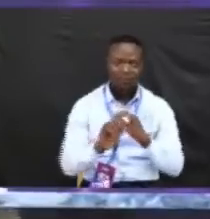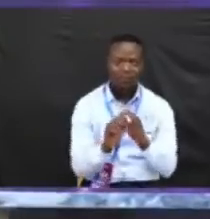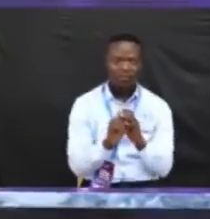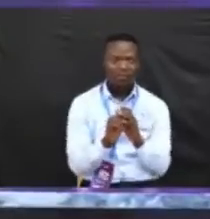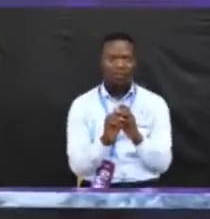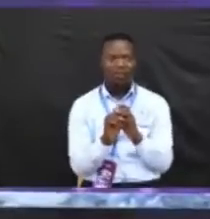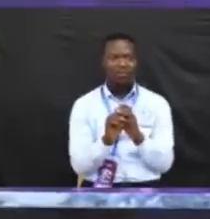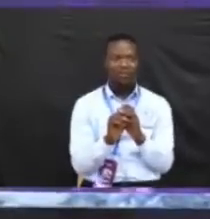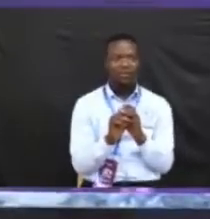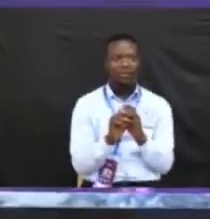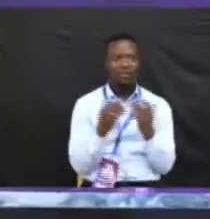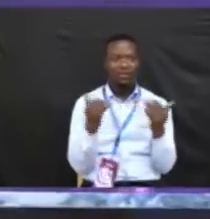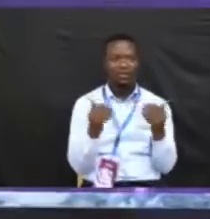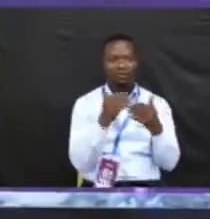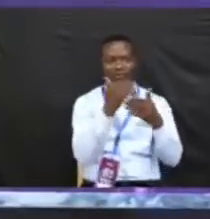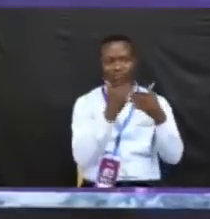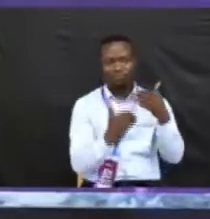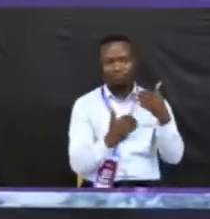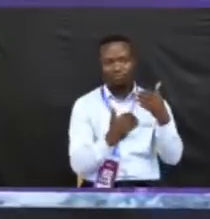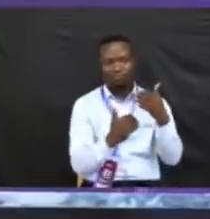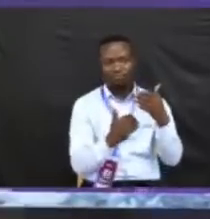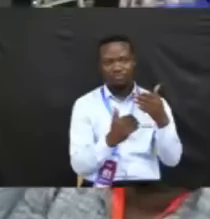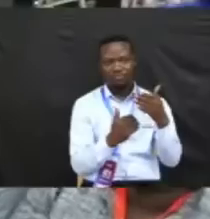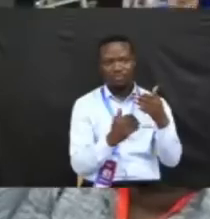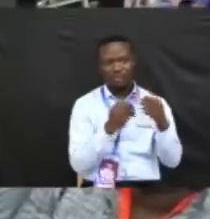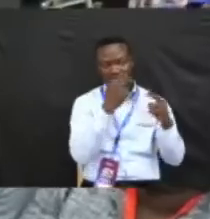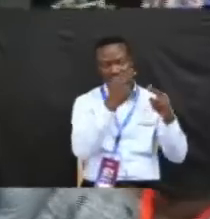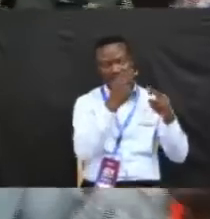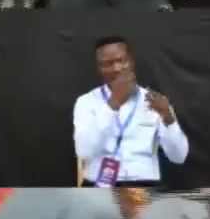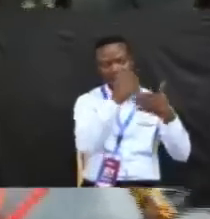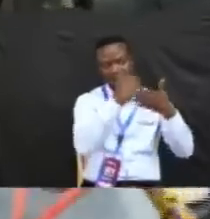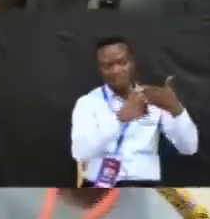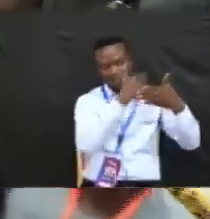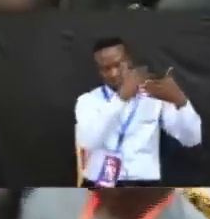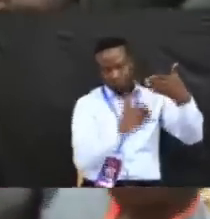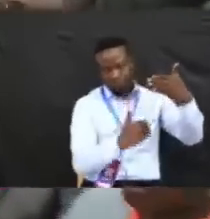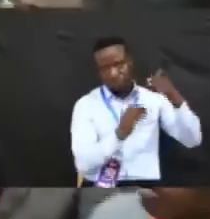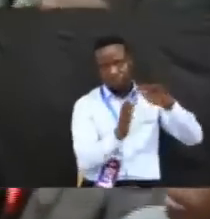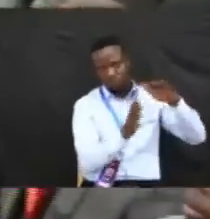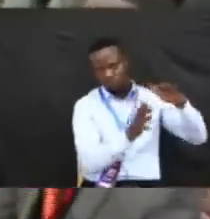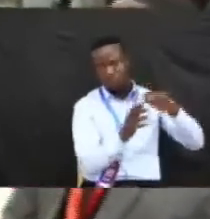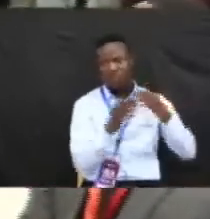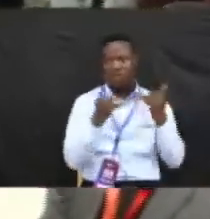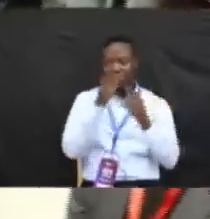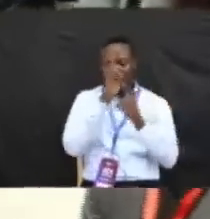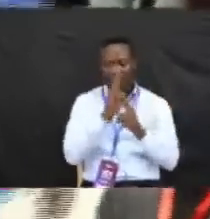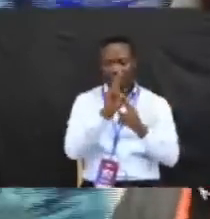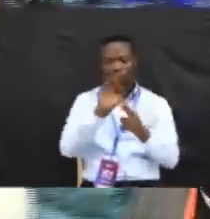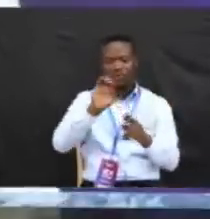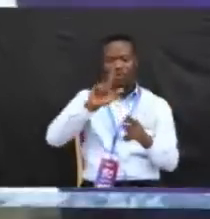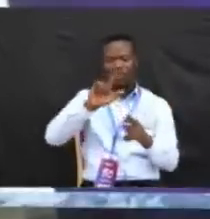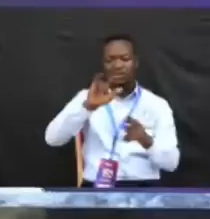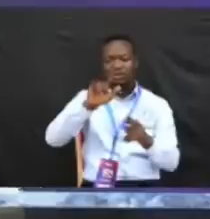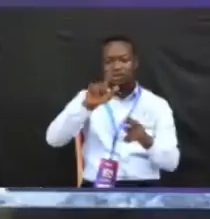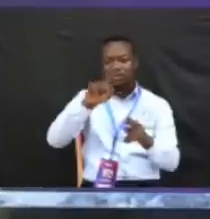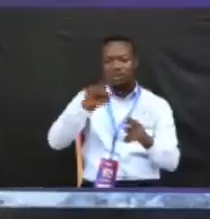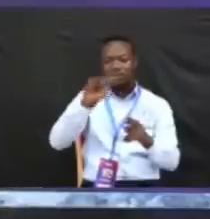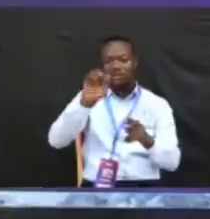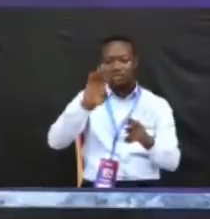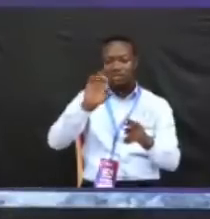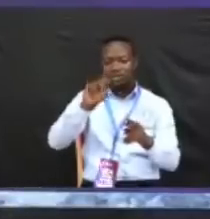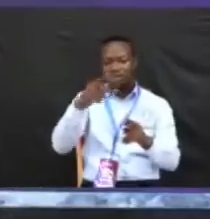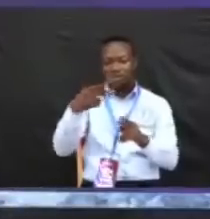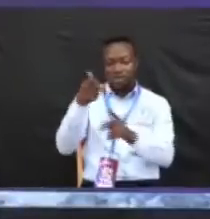Okay, let me just run through. We now checking the list. I'll come back again. We have honorable Elizabeth Saki, the